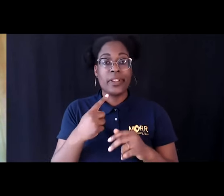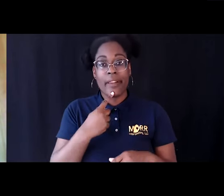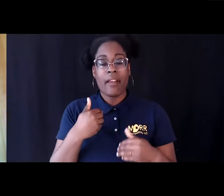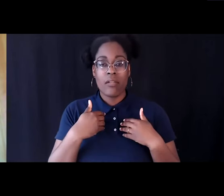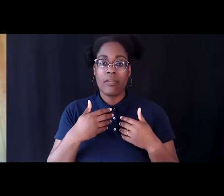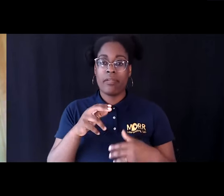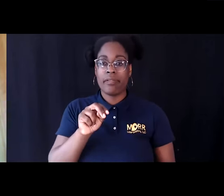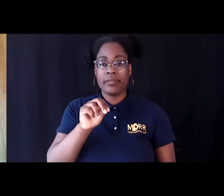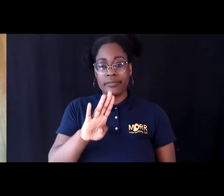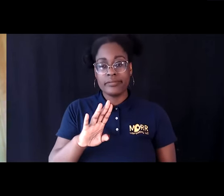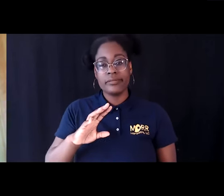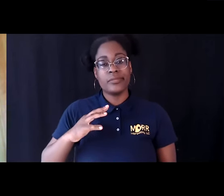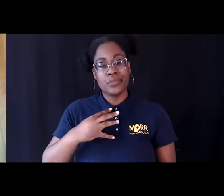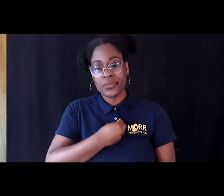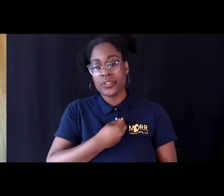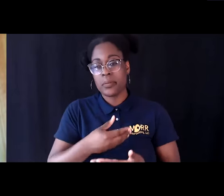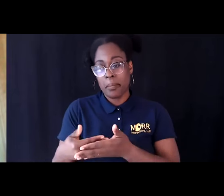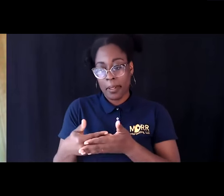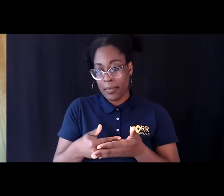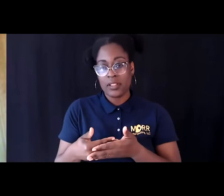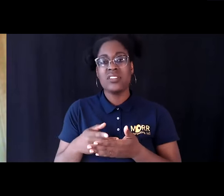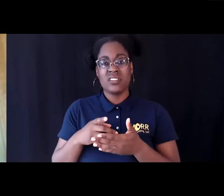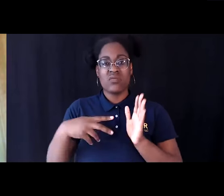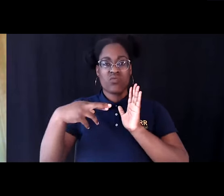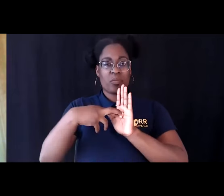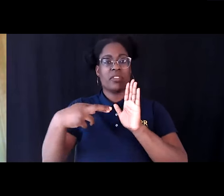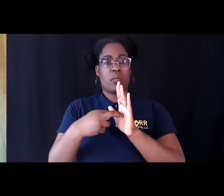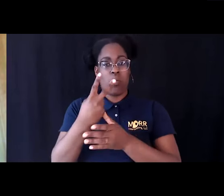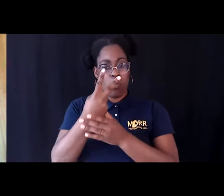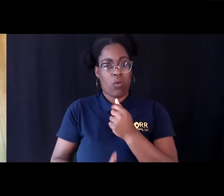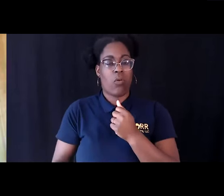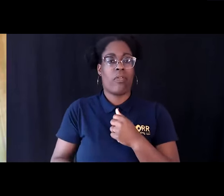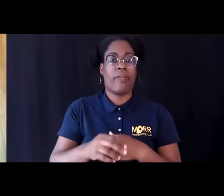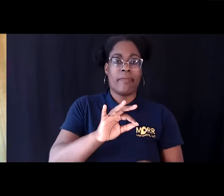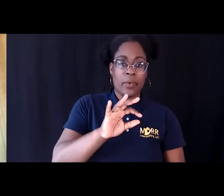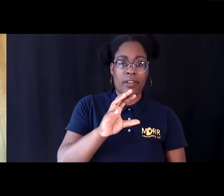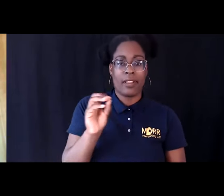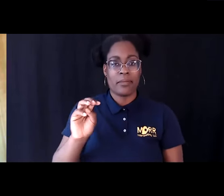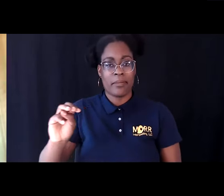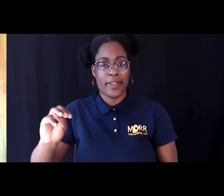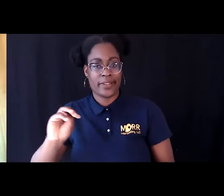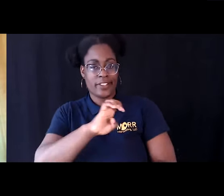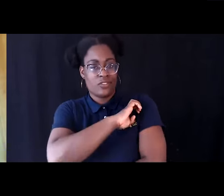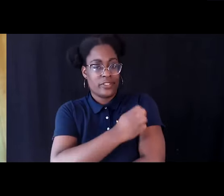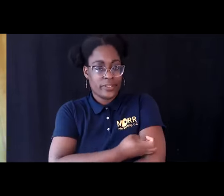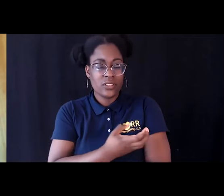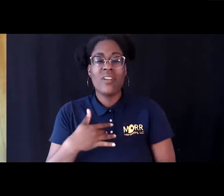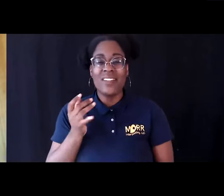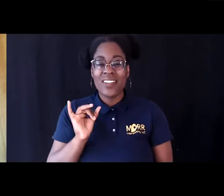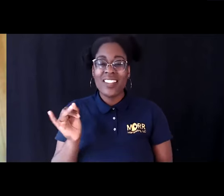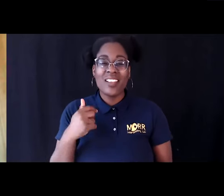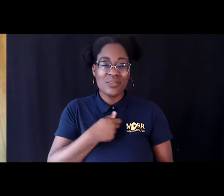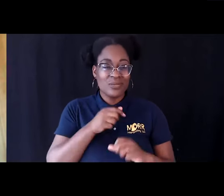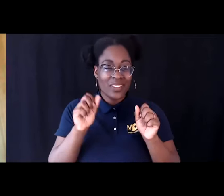universe. That's simply how those Indigenous groups talk about them. And so I'm sure if we were to, we could find many different ways